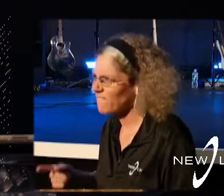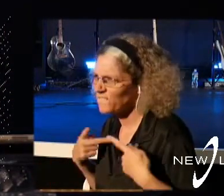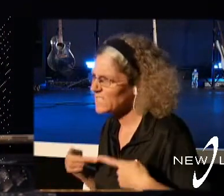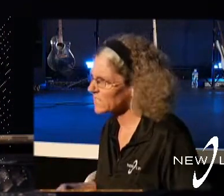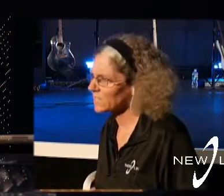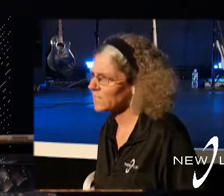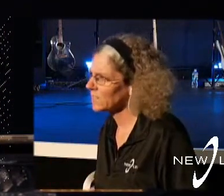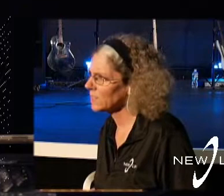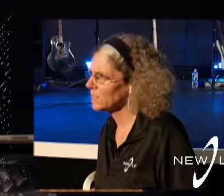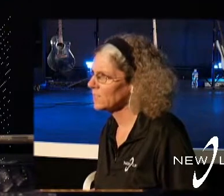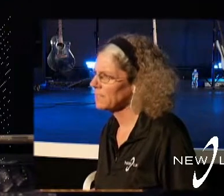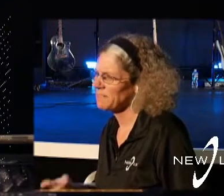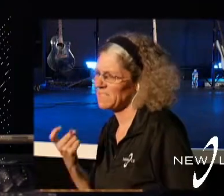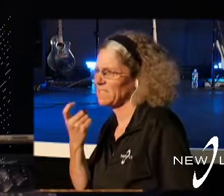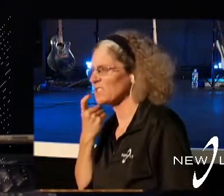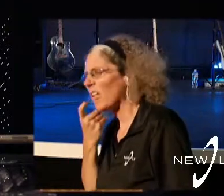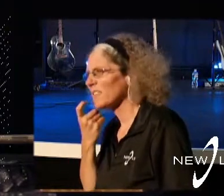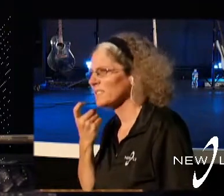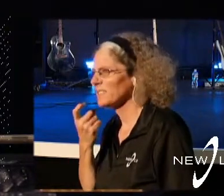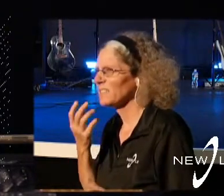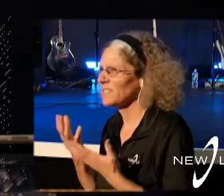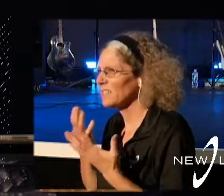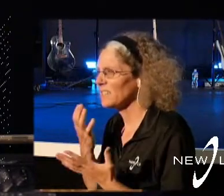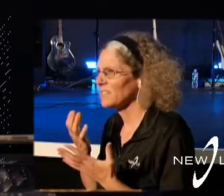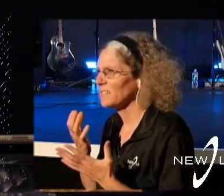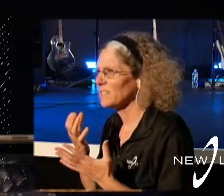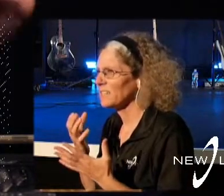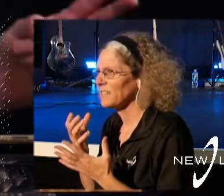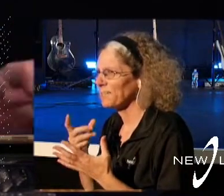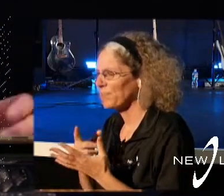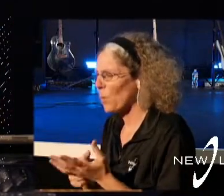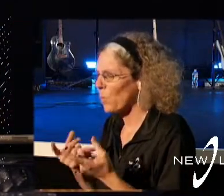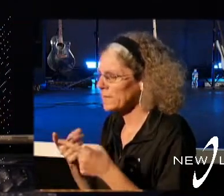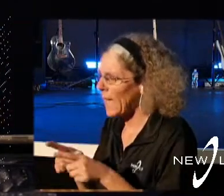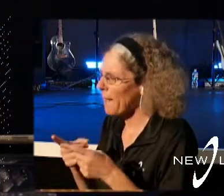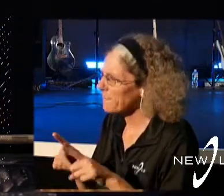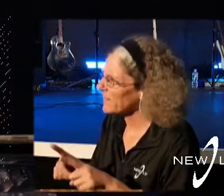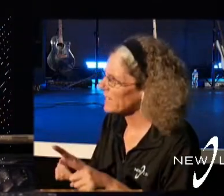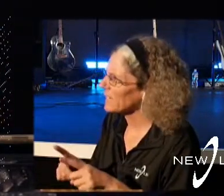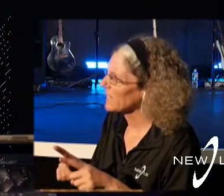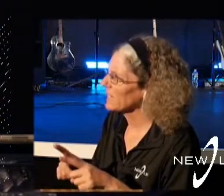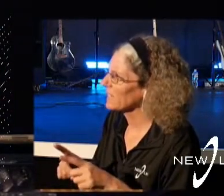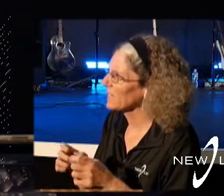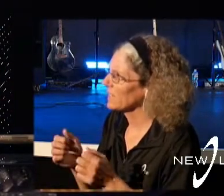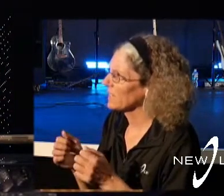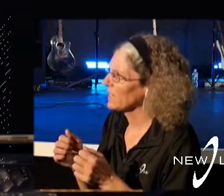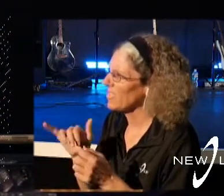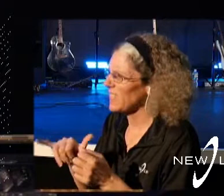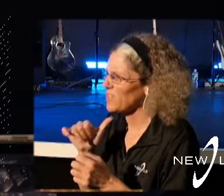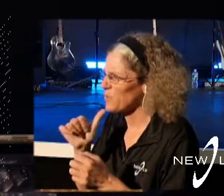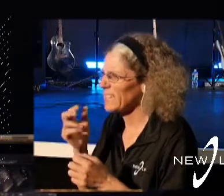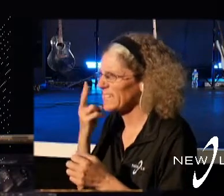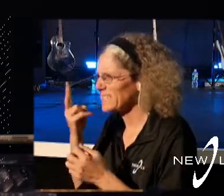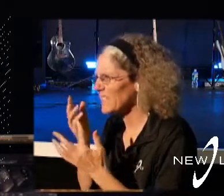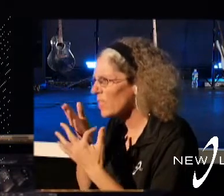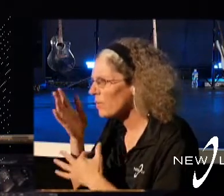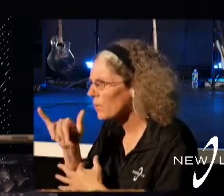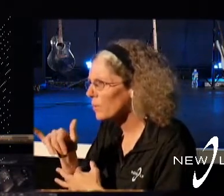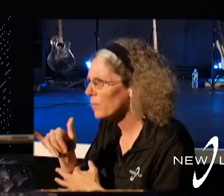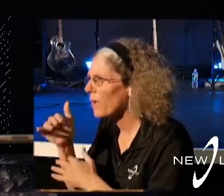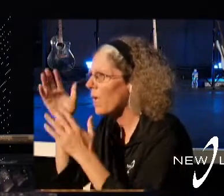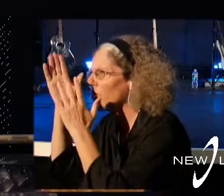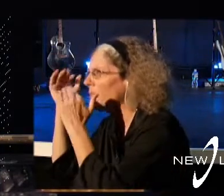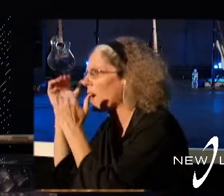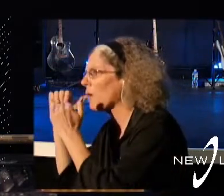for that habit that you seem stuck in, for that mountain looming over you, for that hope that